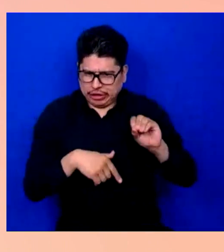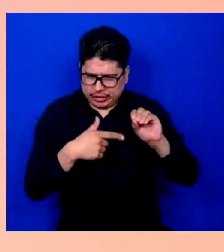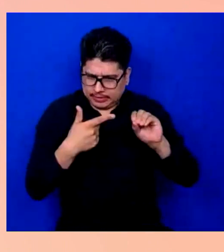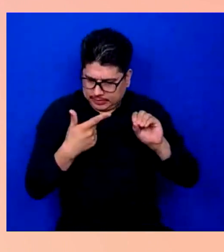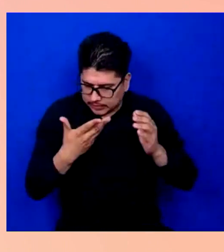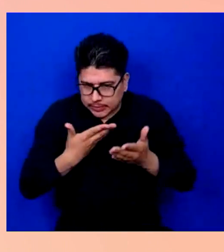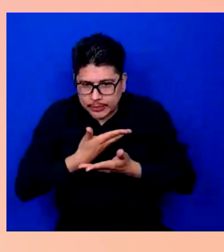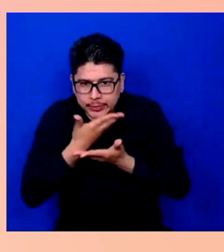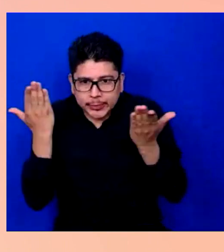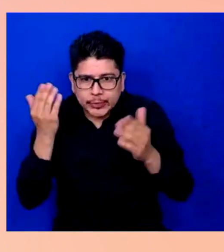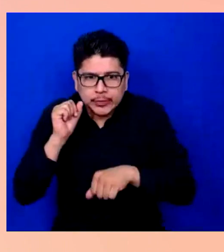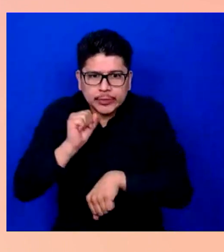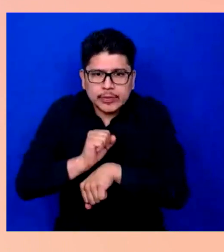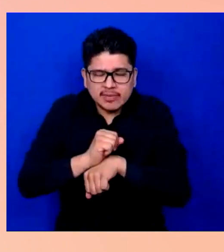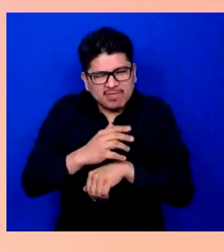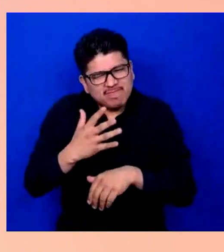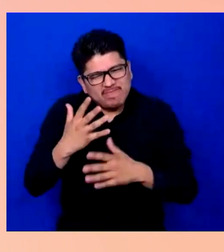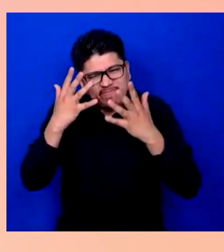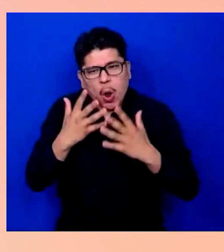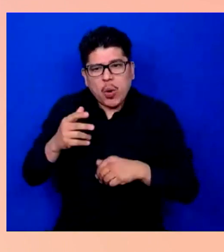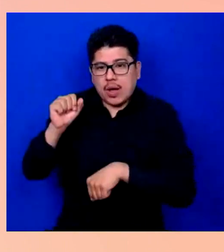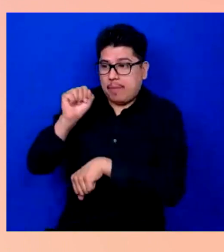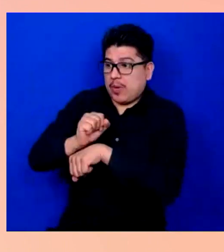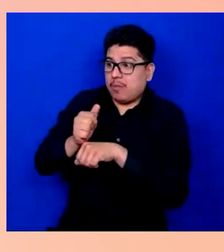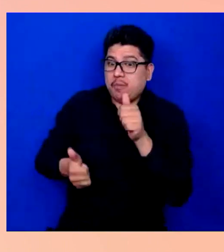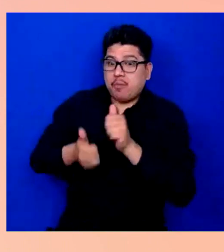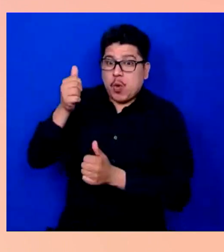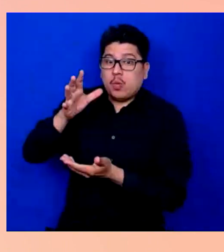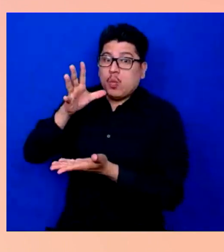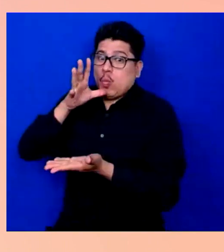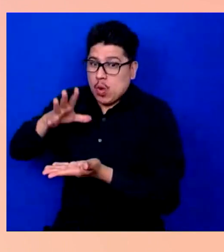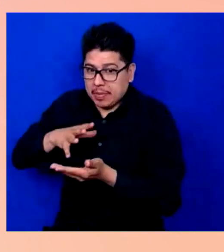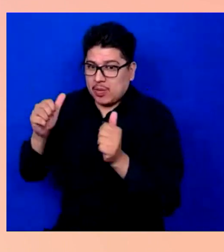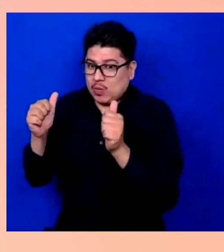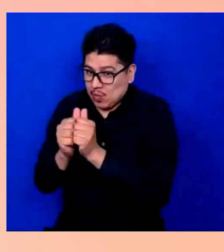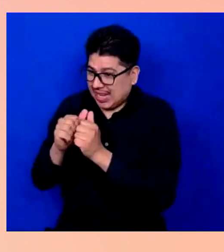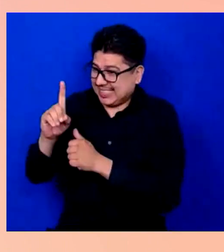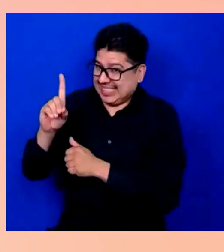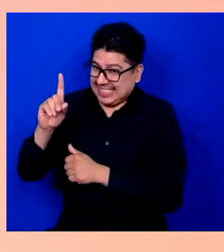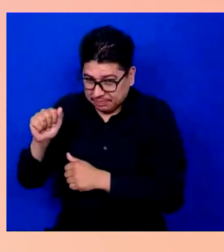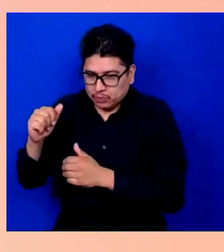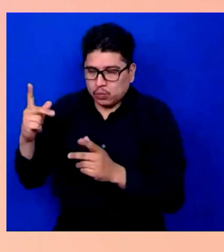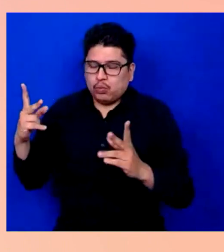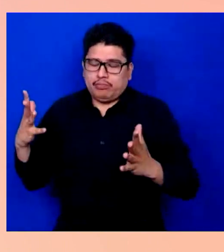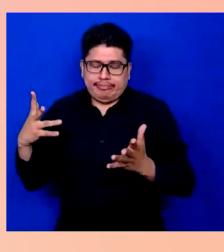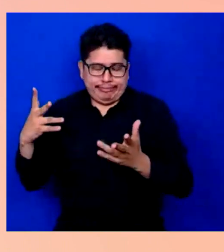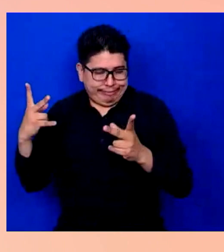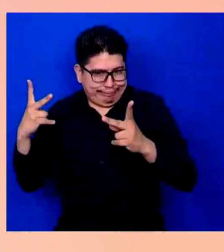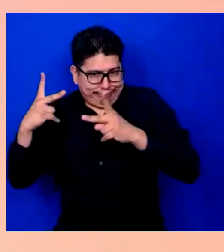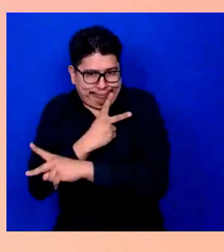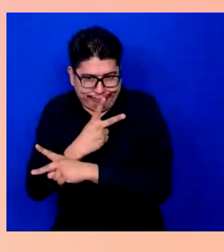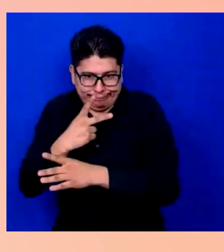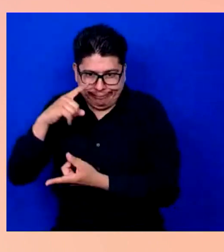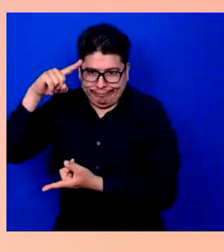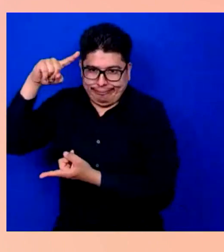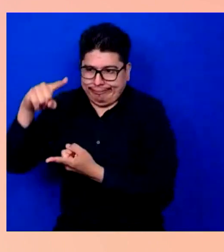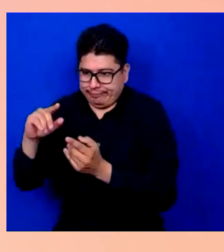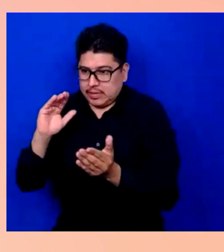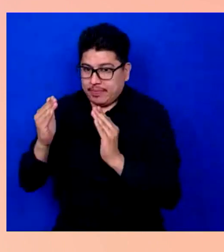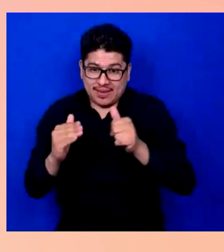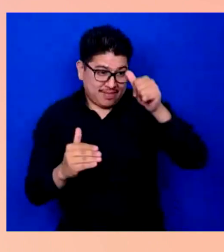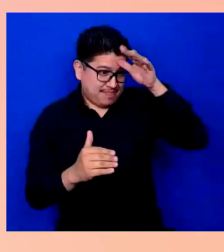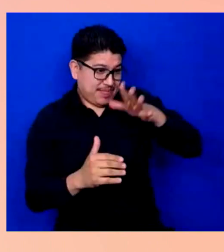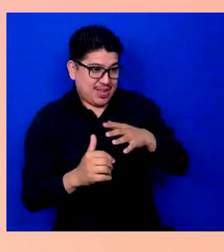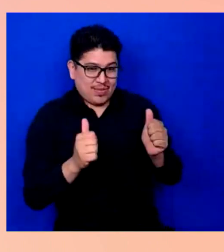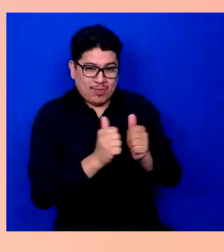women and with disabilities is worse as for men with disabilities. But beyond that,